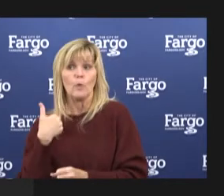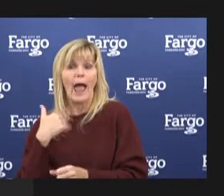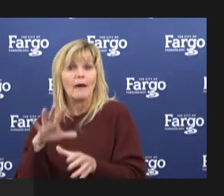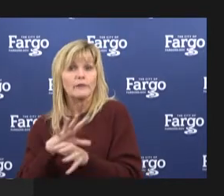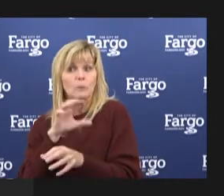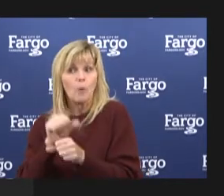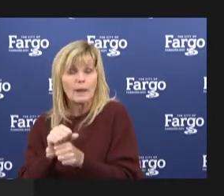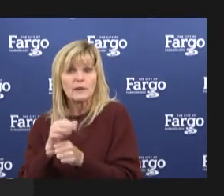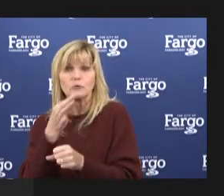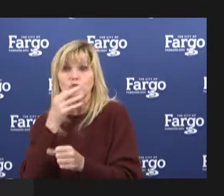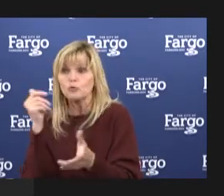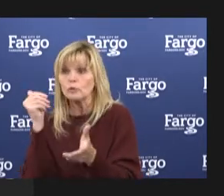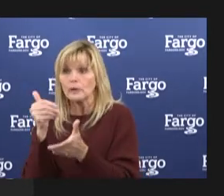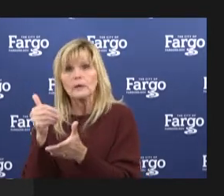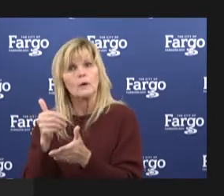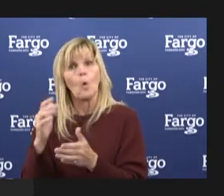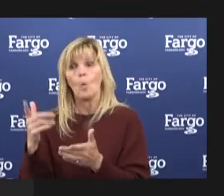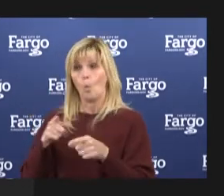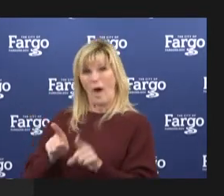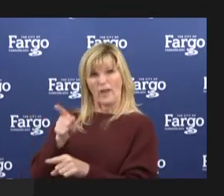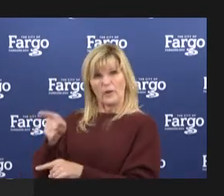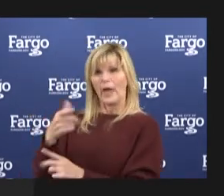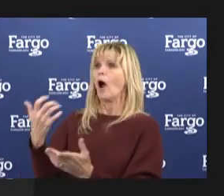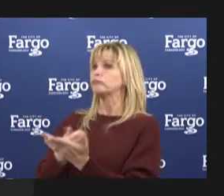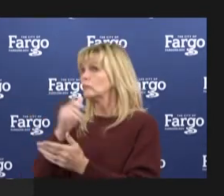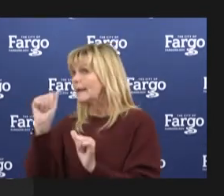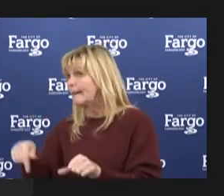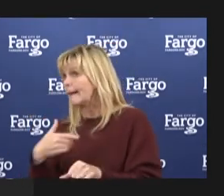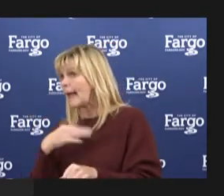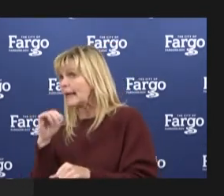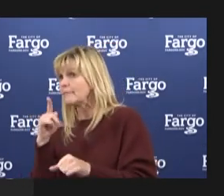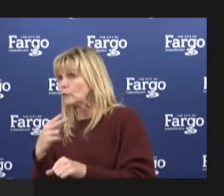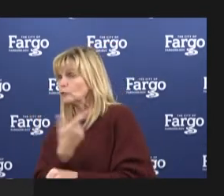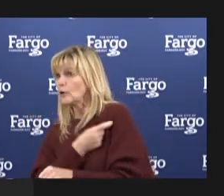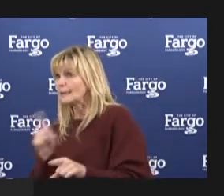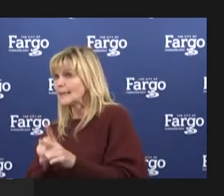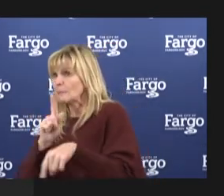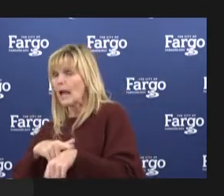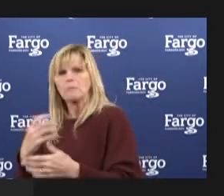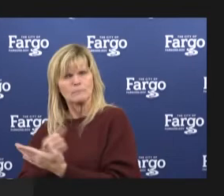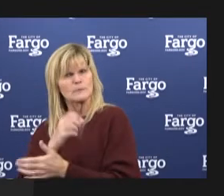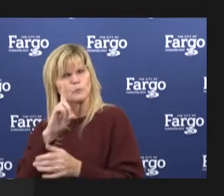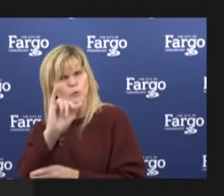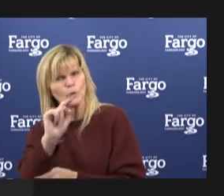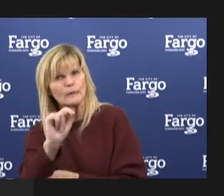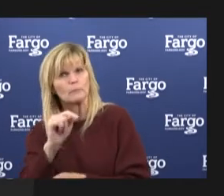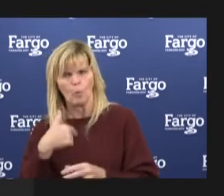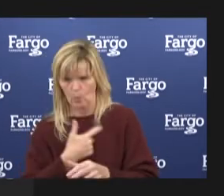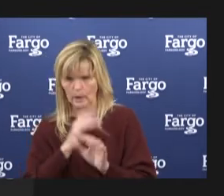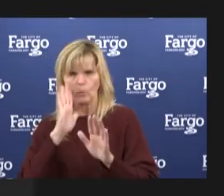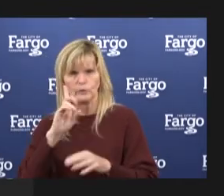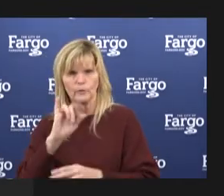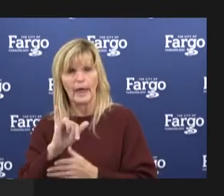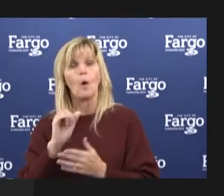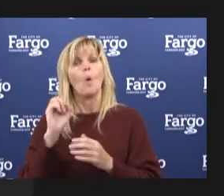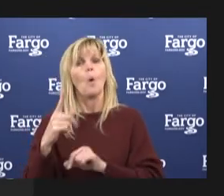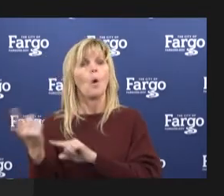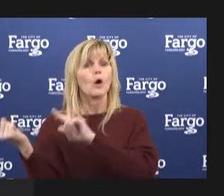one stop in the medical facility, or also attending a special flu event in the community to get your flu